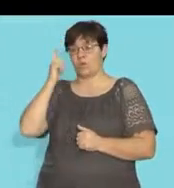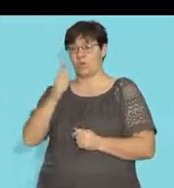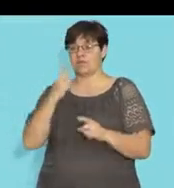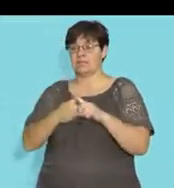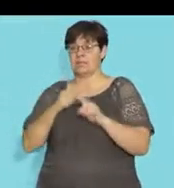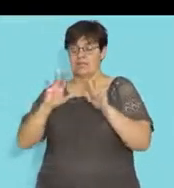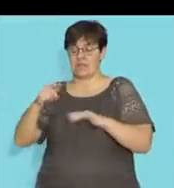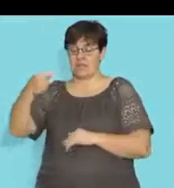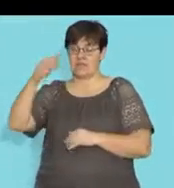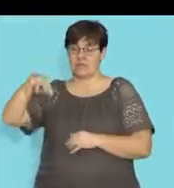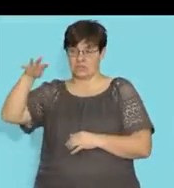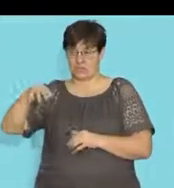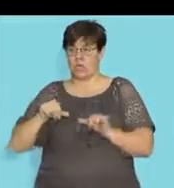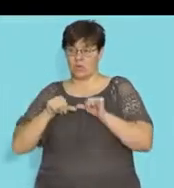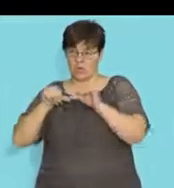a constant.